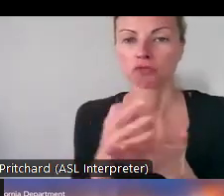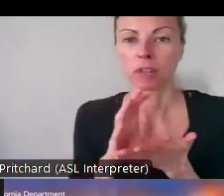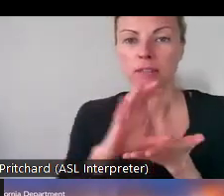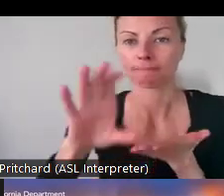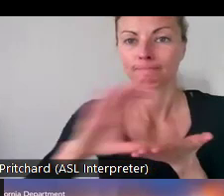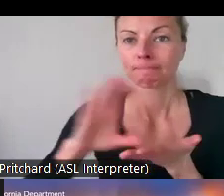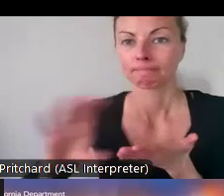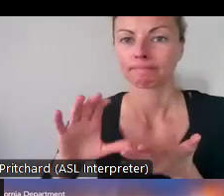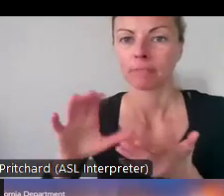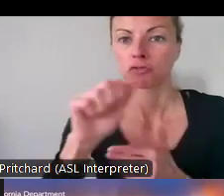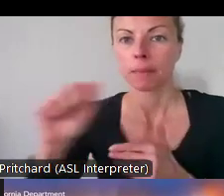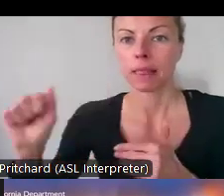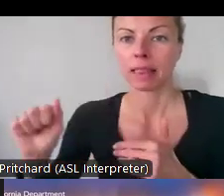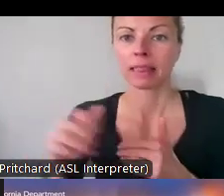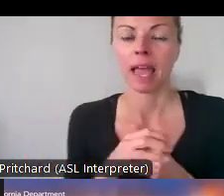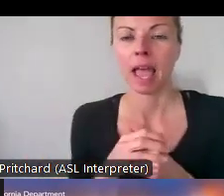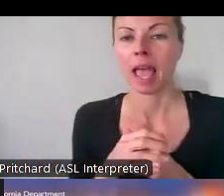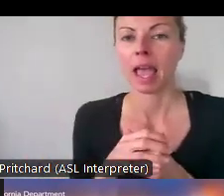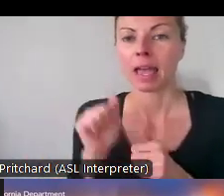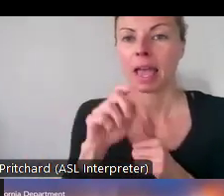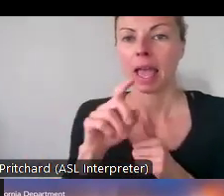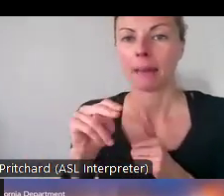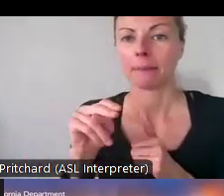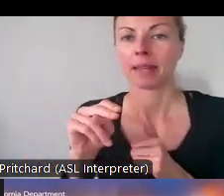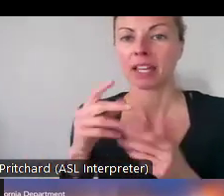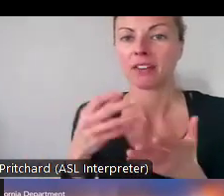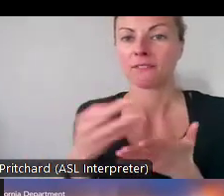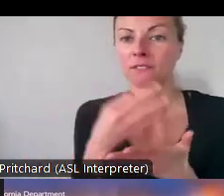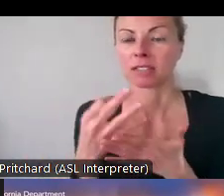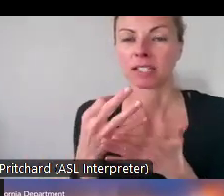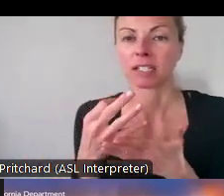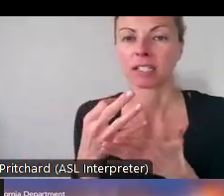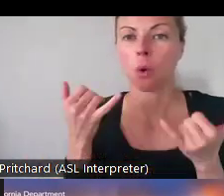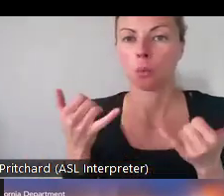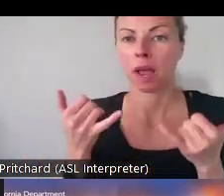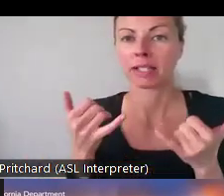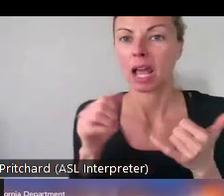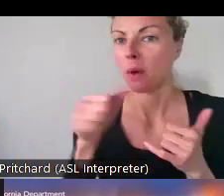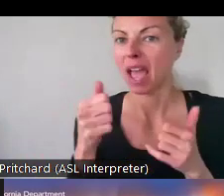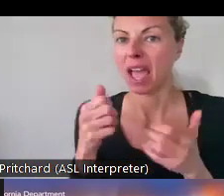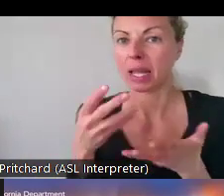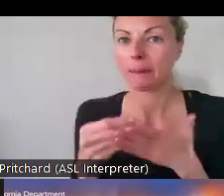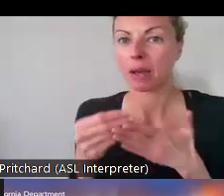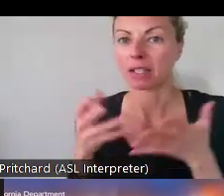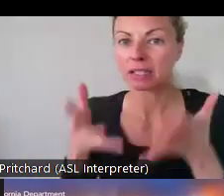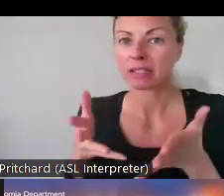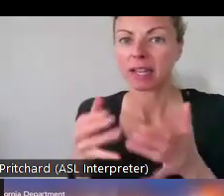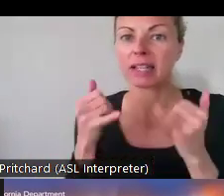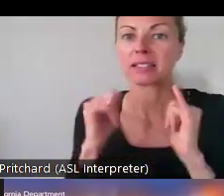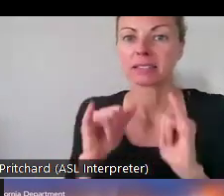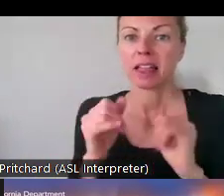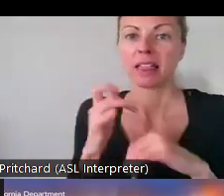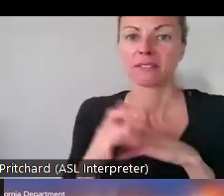AAA administration funding. At this point, any general fund that is still available for distribution is